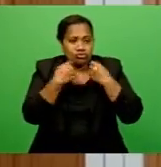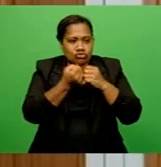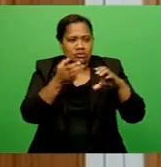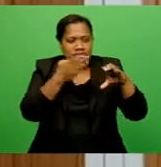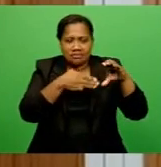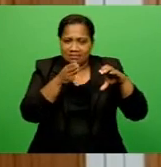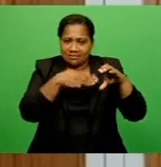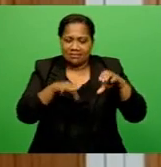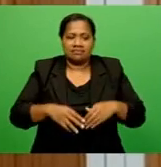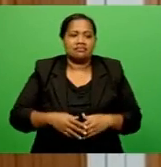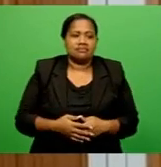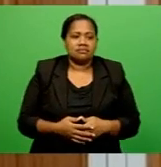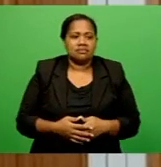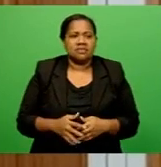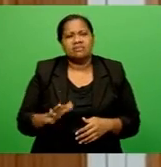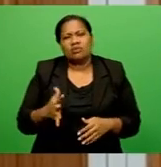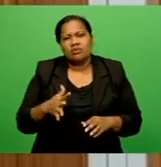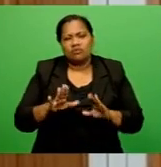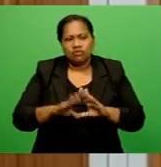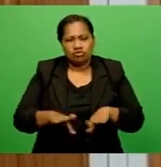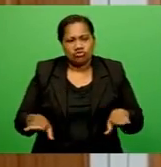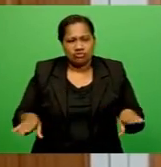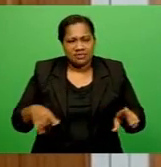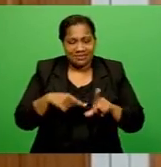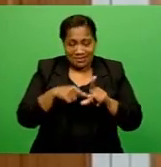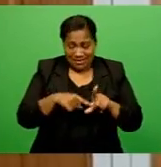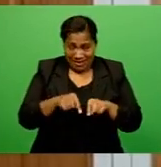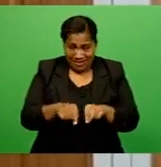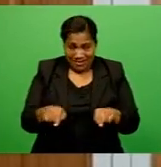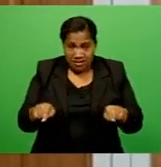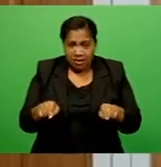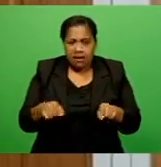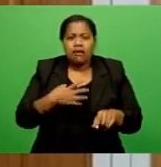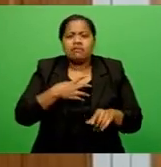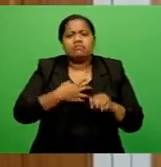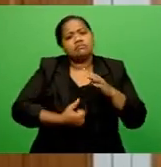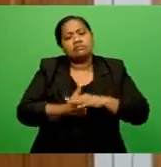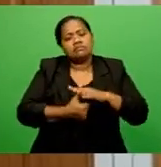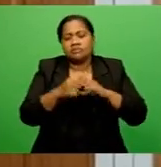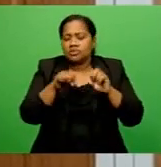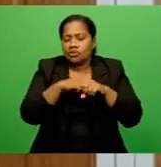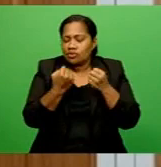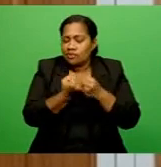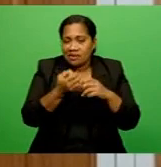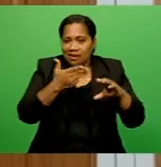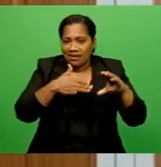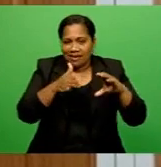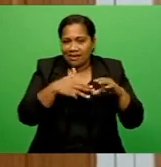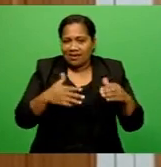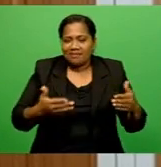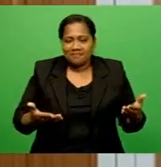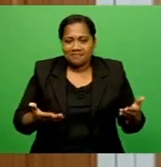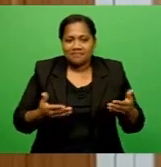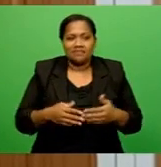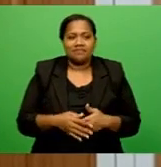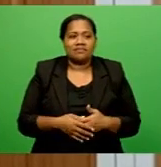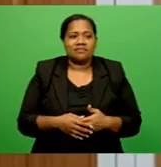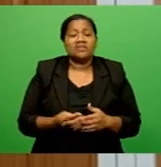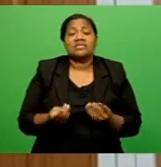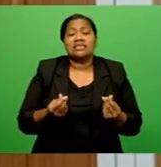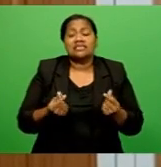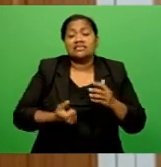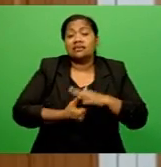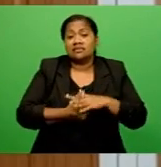maybe for children as young as this, they have more access to social media. So with that easy access